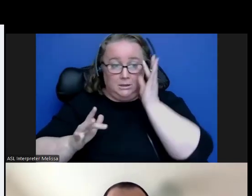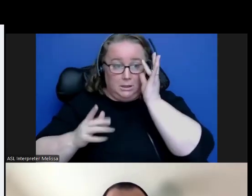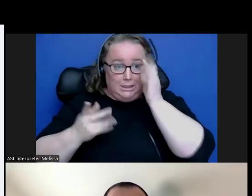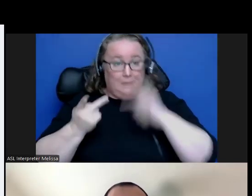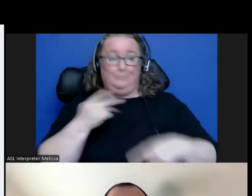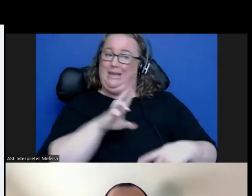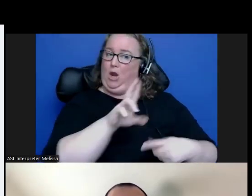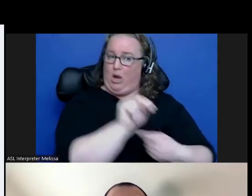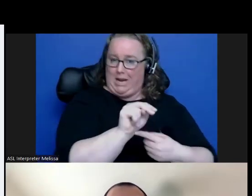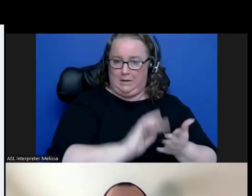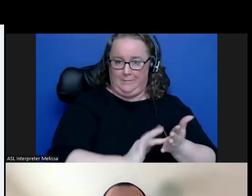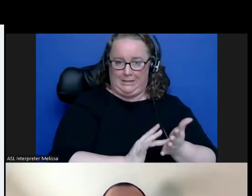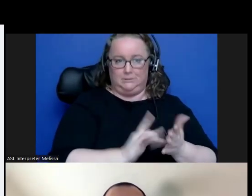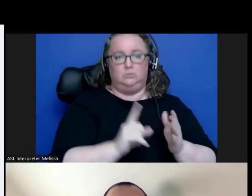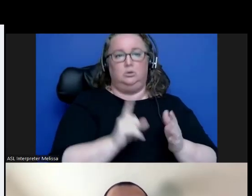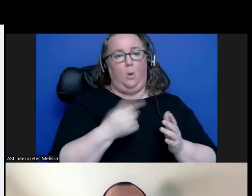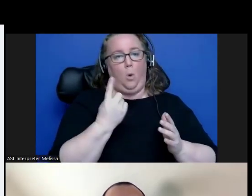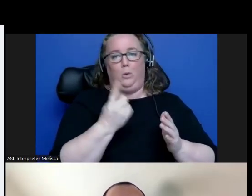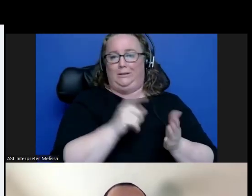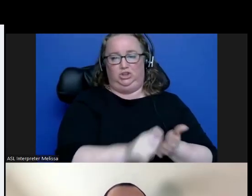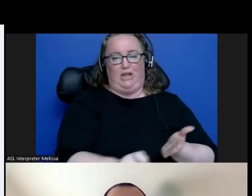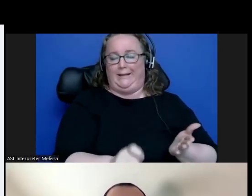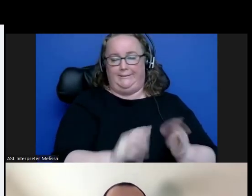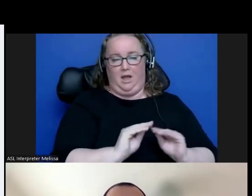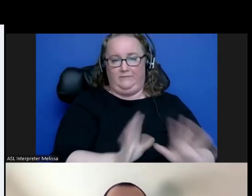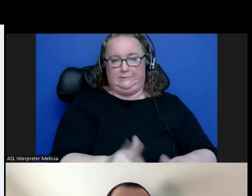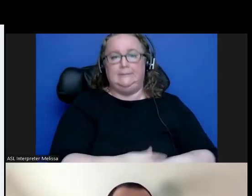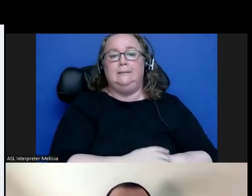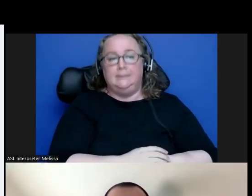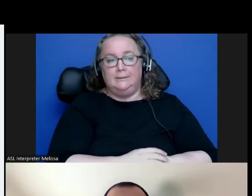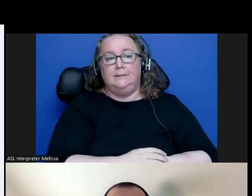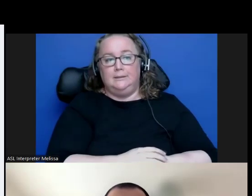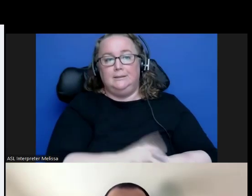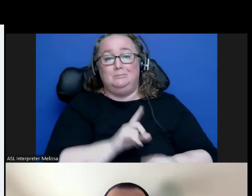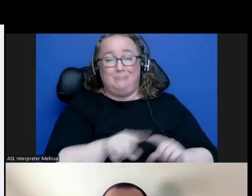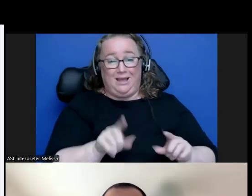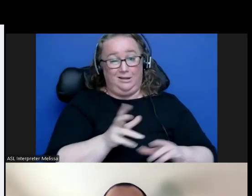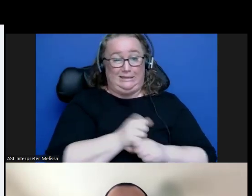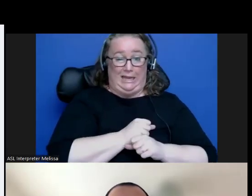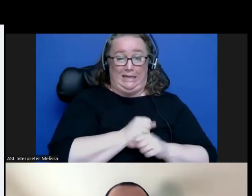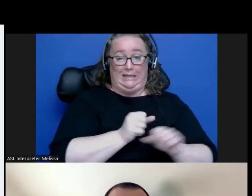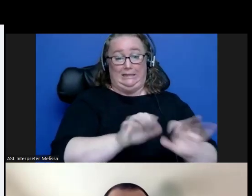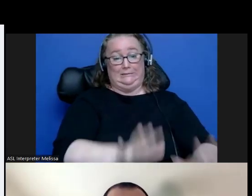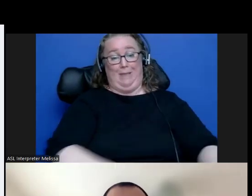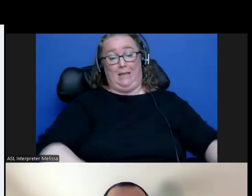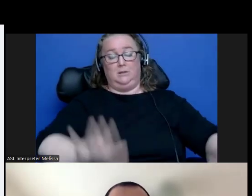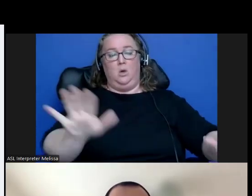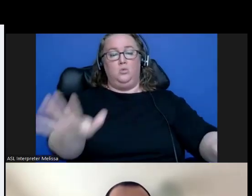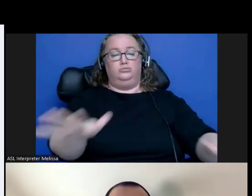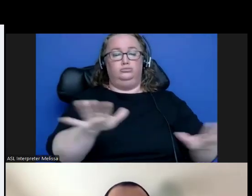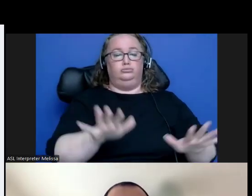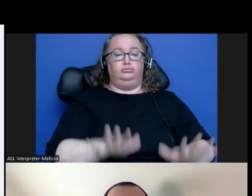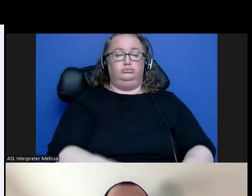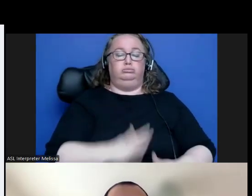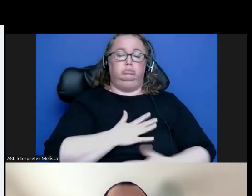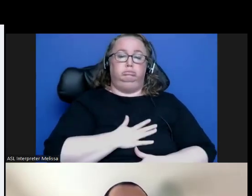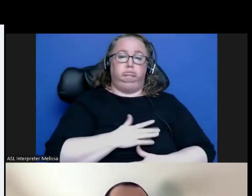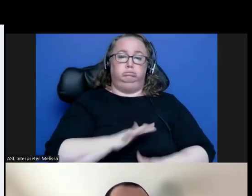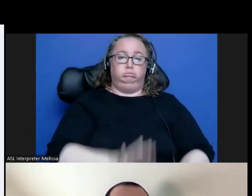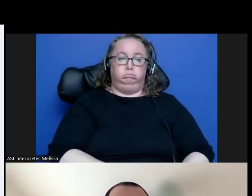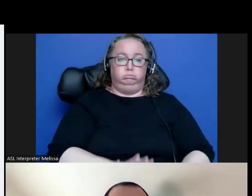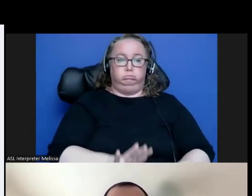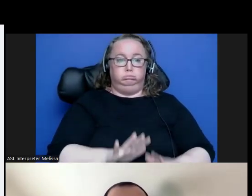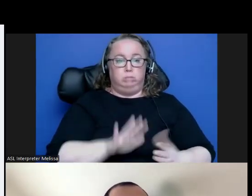checked. But as are taking space / time out and low stimulation setting,